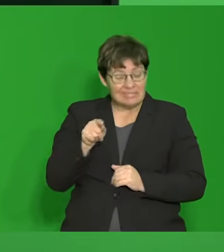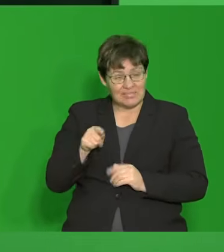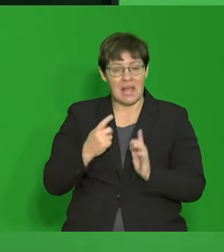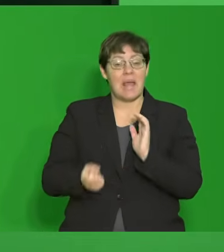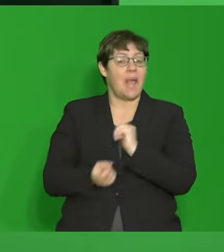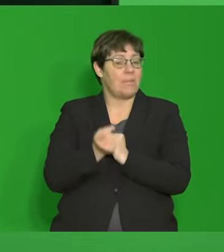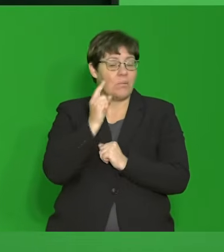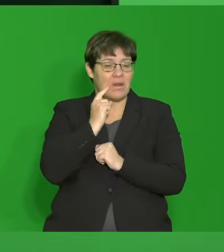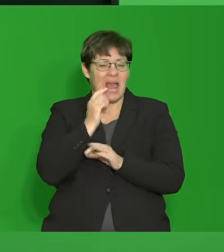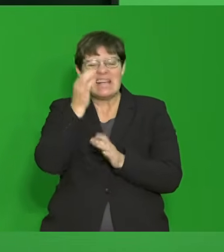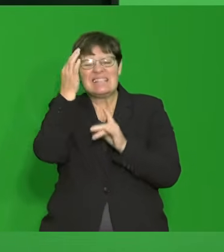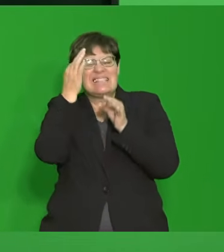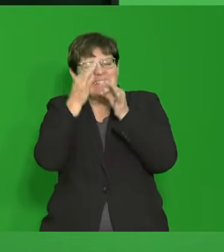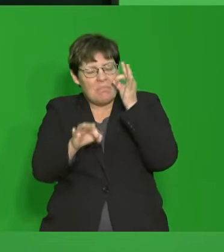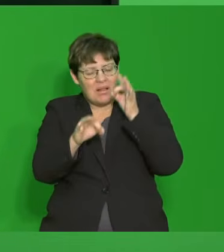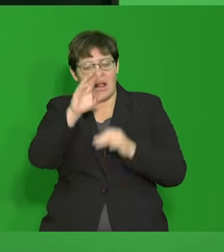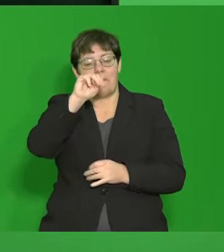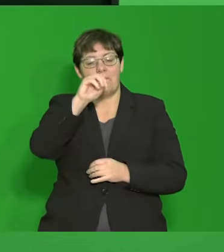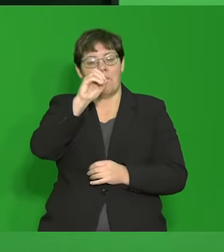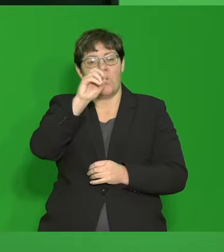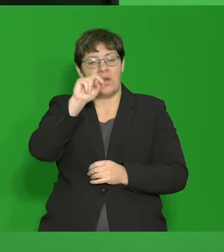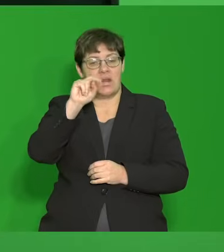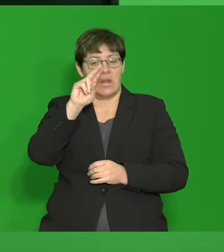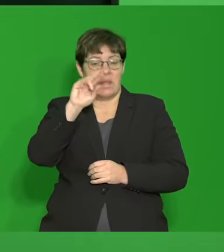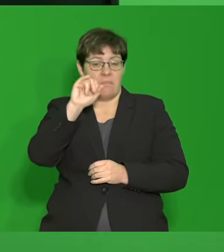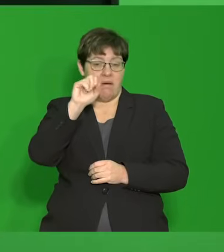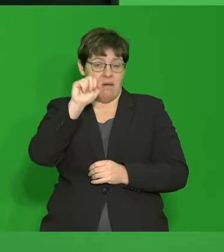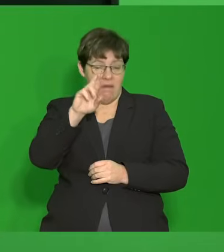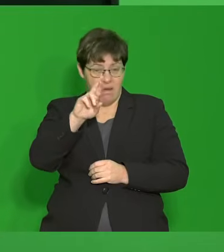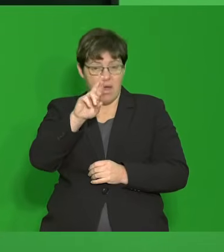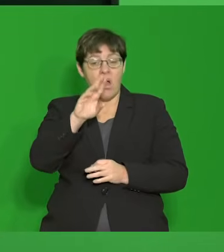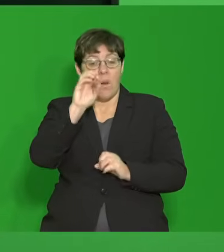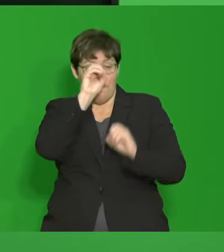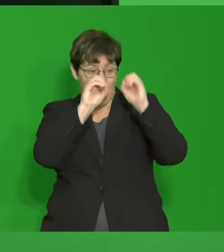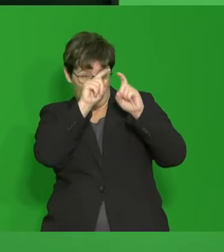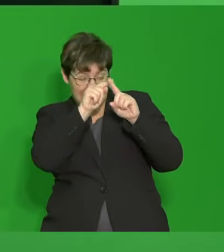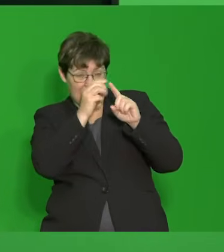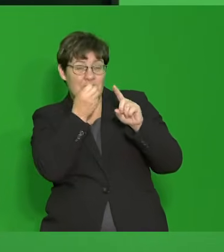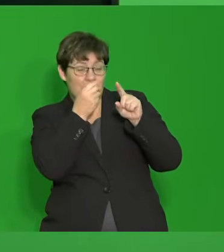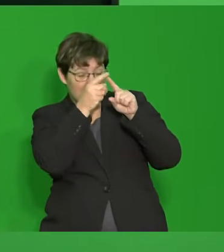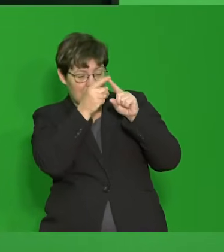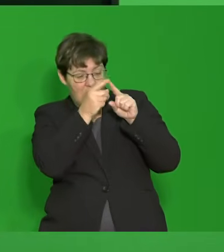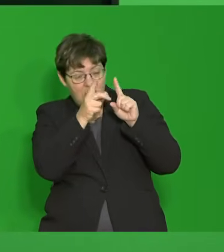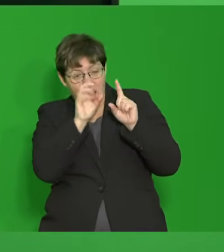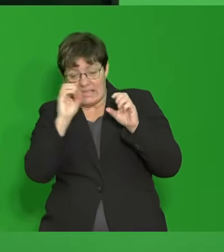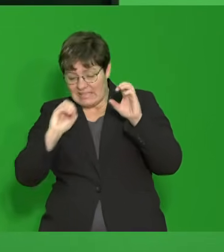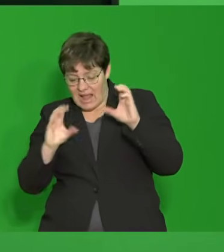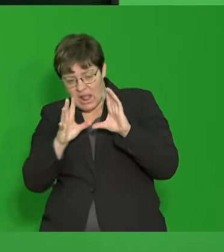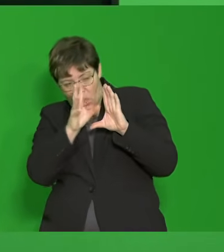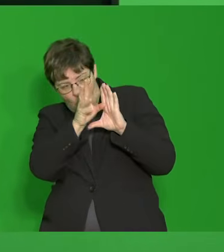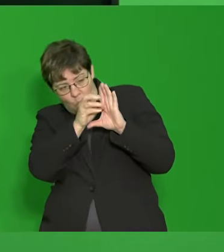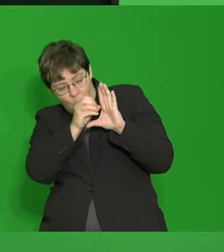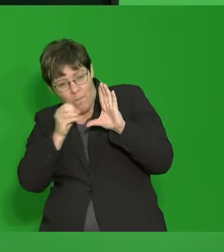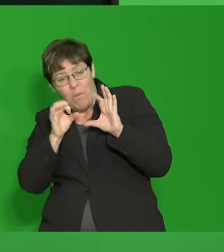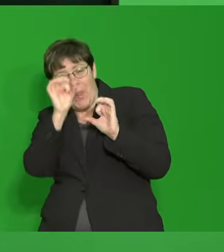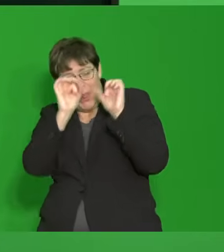takes place of the simplest monomers or building blocks of our organic molecules. So the best way to break them down is